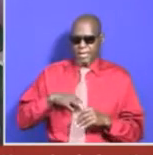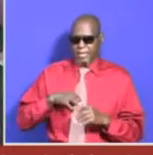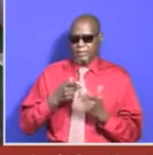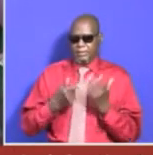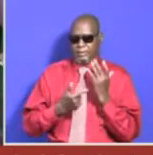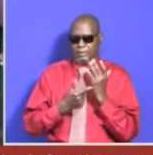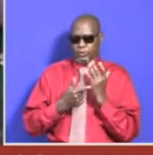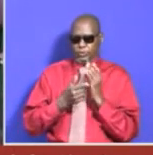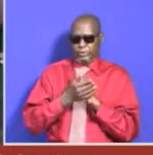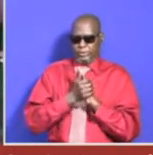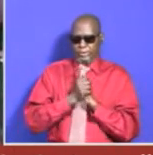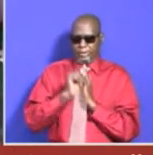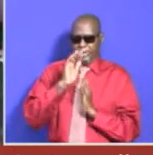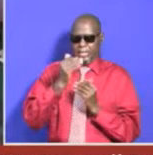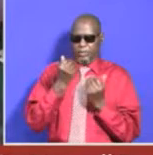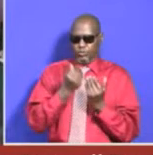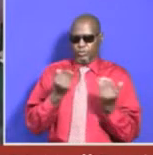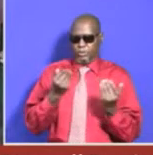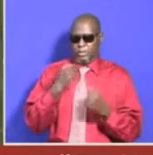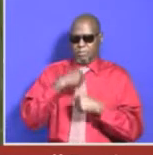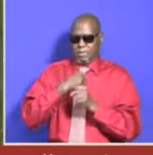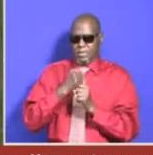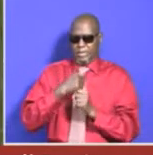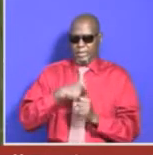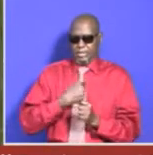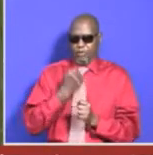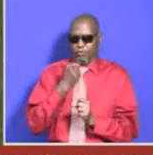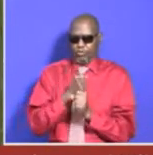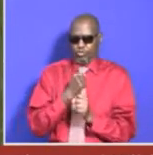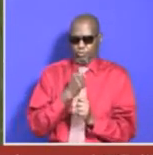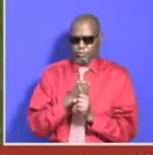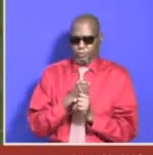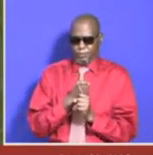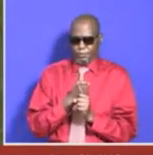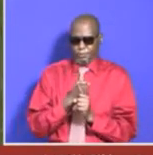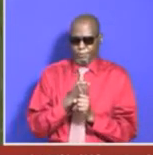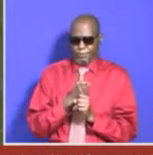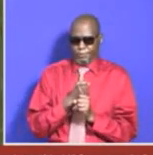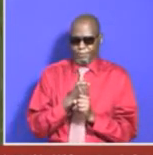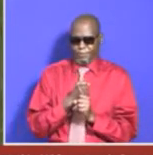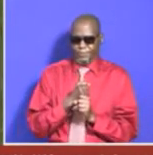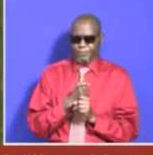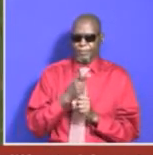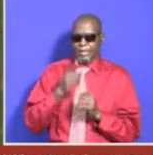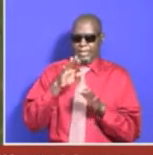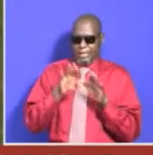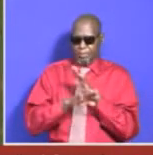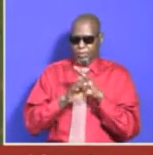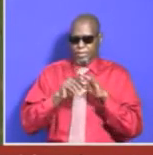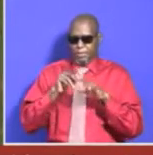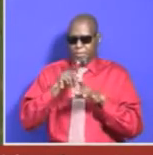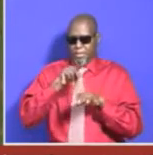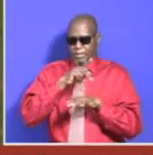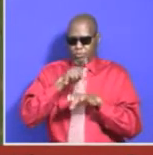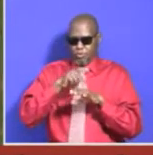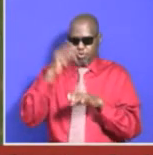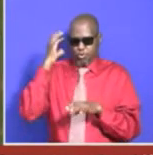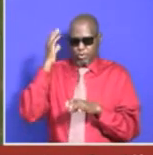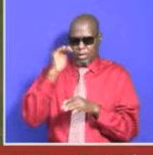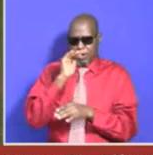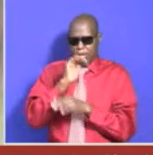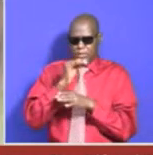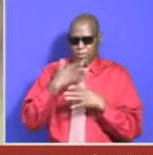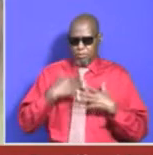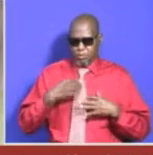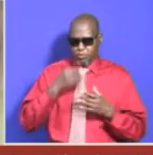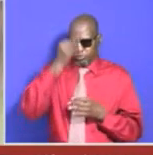it is creating self-employment. On his part, Moses Sakwa, who is the deputy principal in the college, called for the residents and